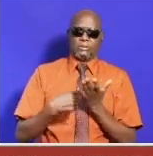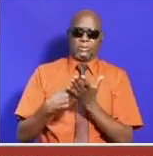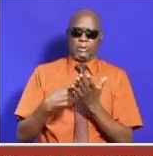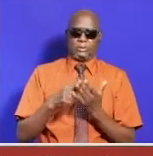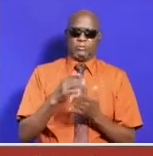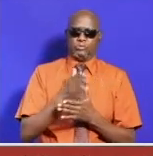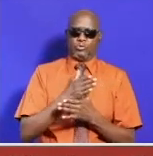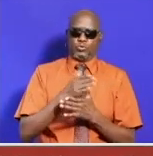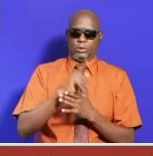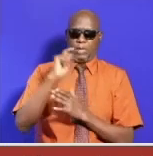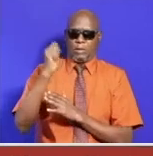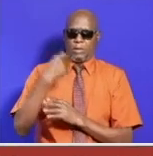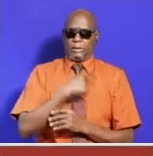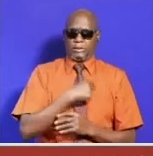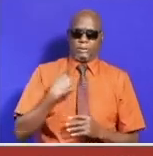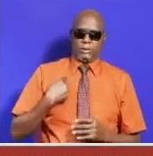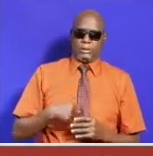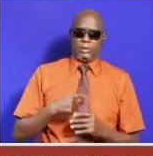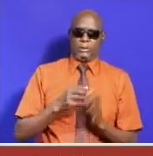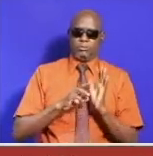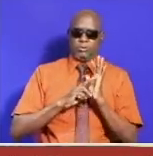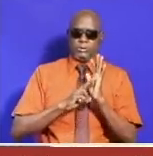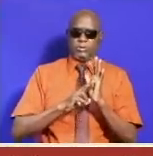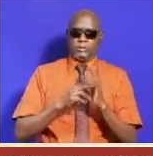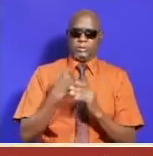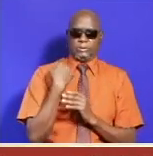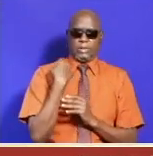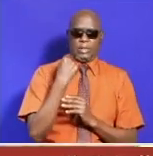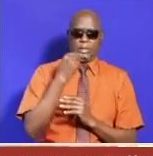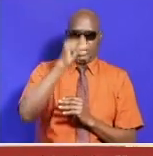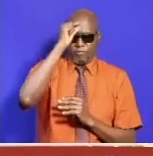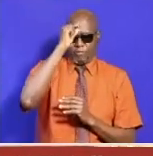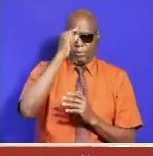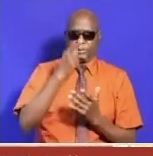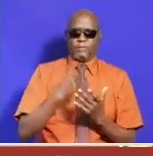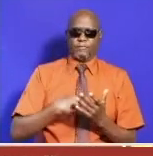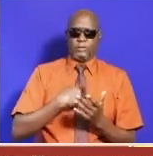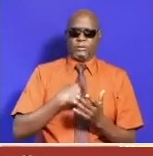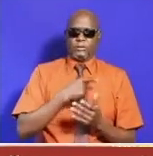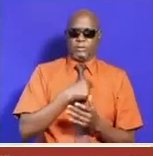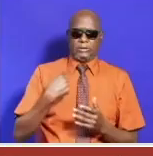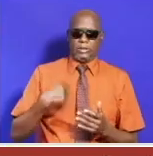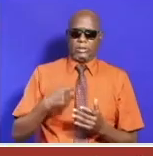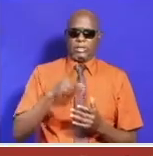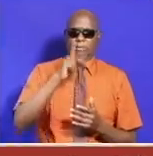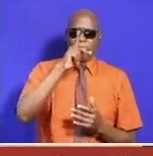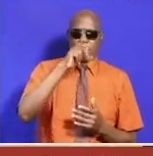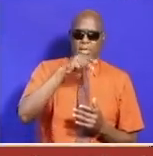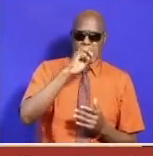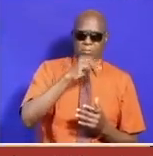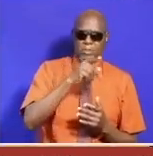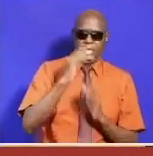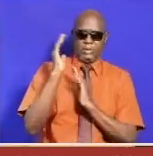China, particularly in light of President William Ruto's recent state visit to China. During the visit, the Prime Cabinet Secretary is expected